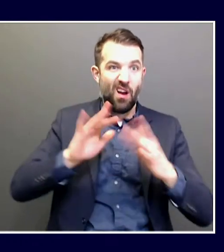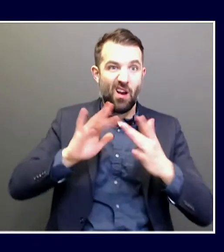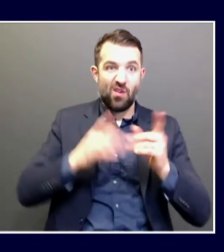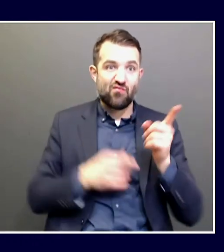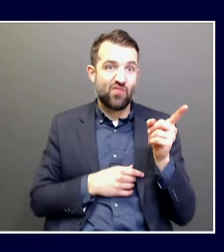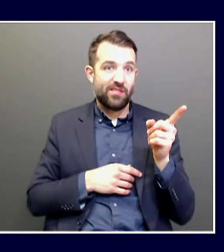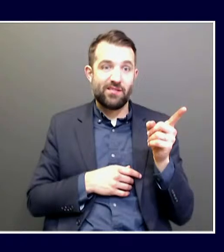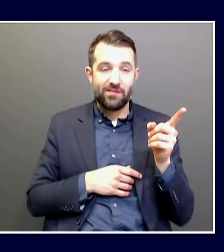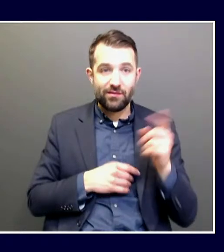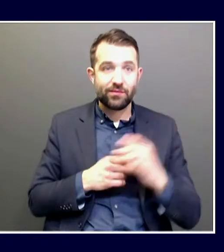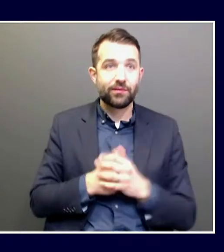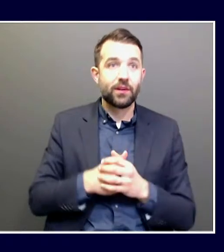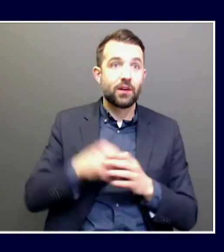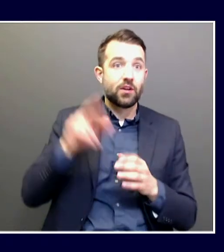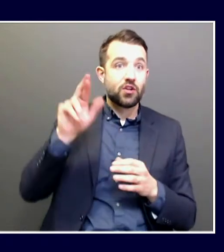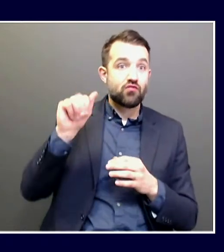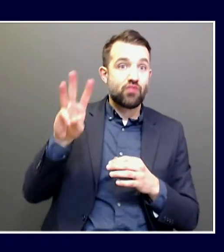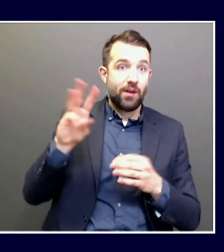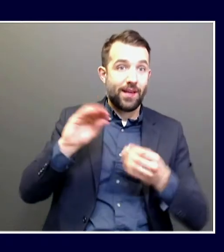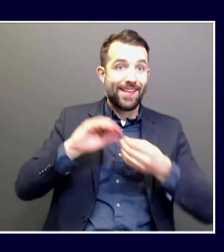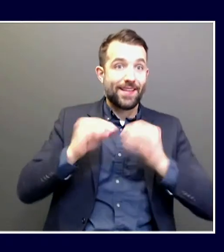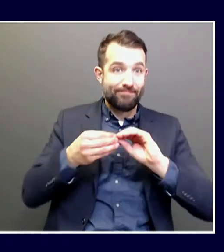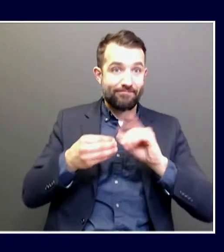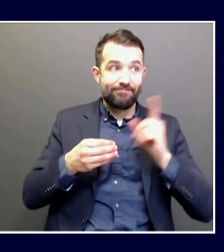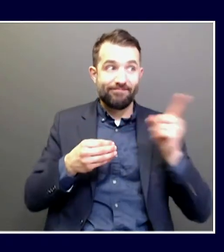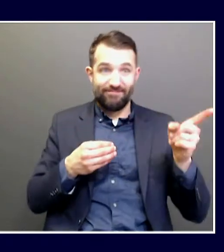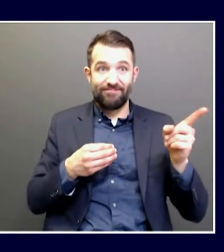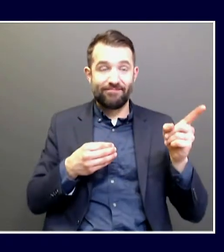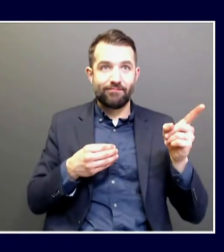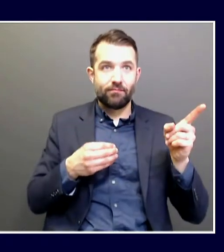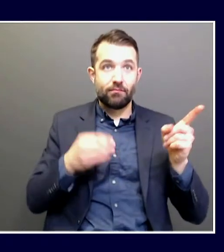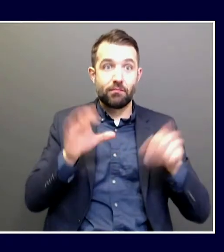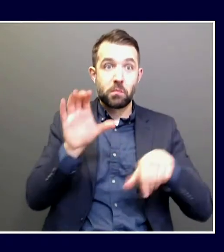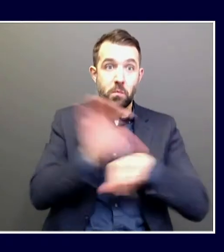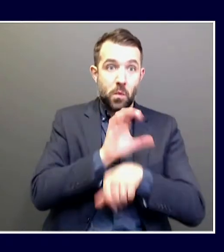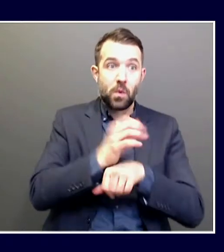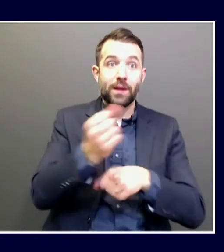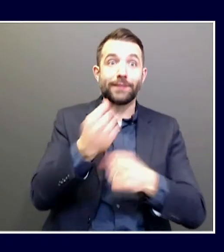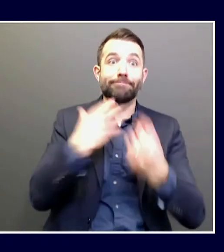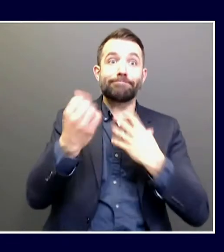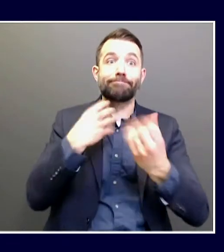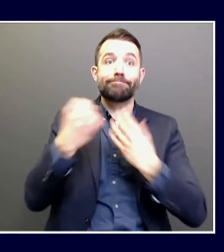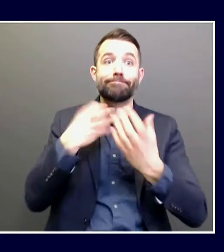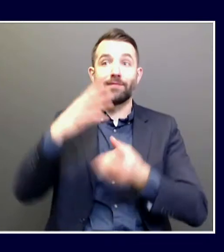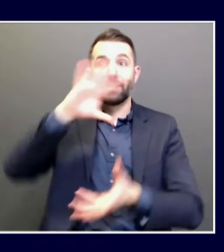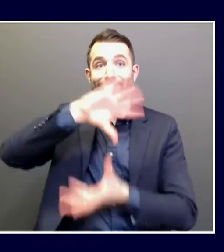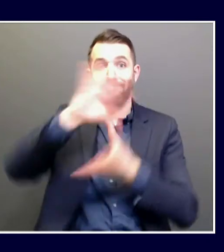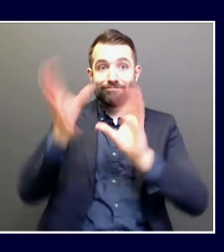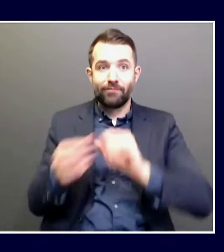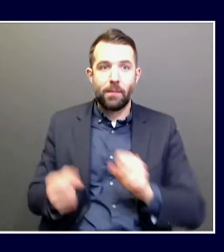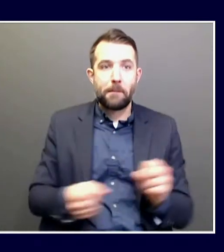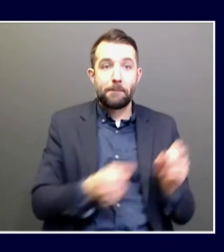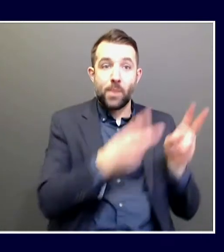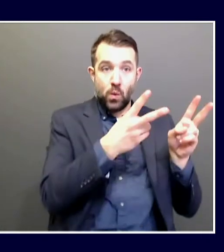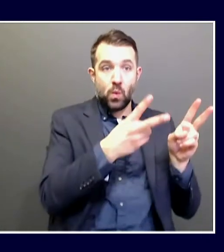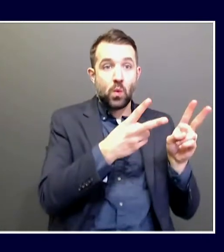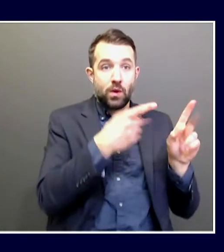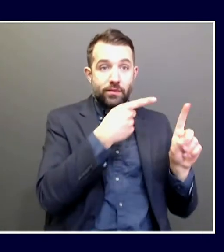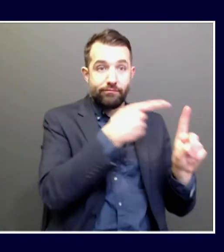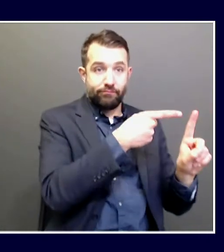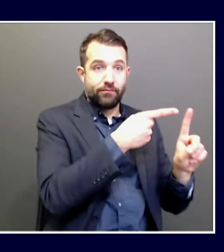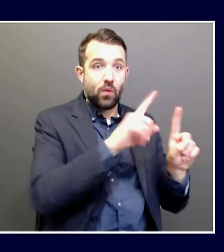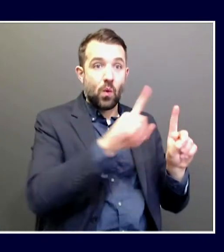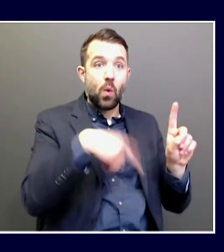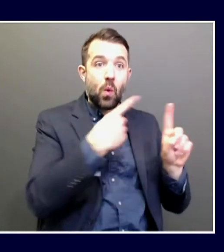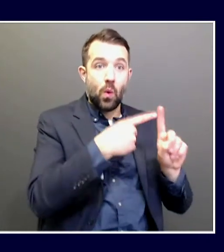positives, unduplicated, that are electronically reported to us for PCR and antigen tests. So those data are out there. And Eric,